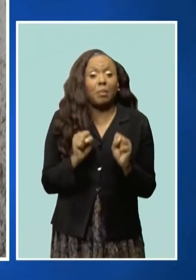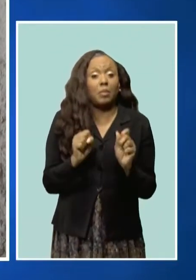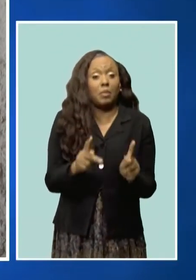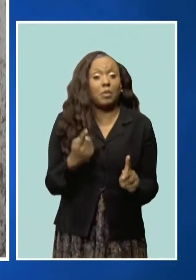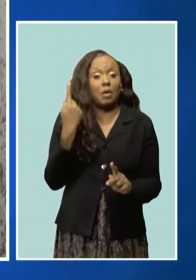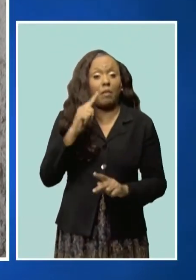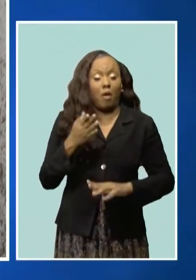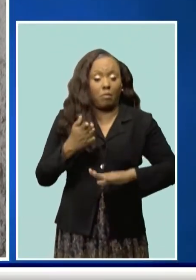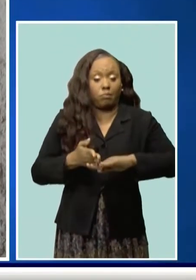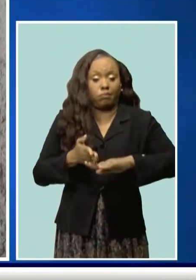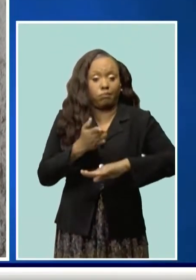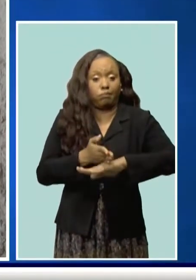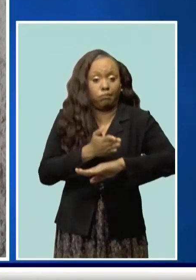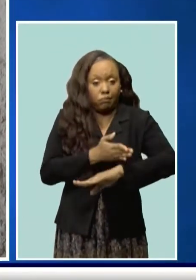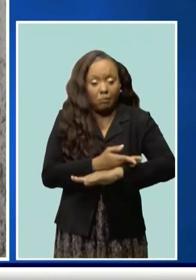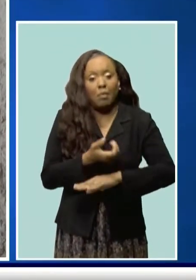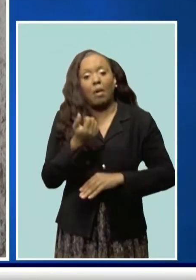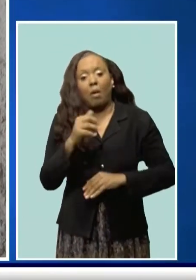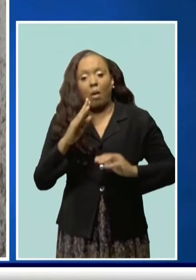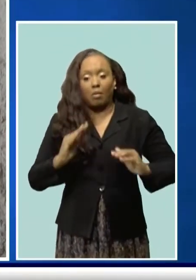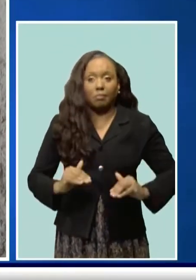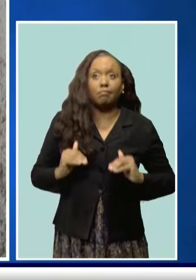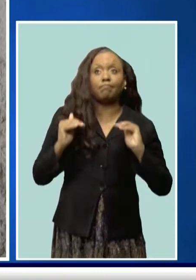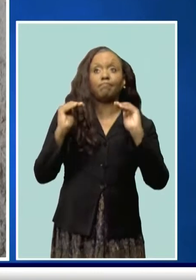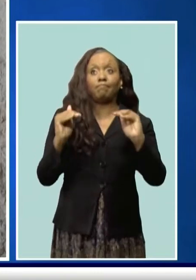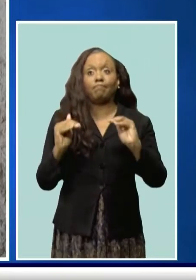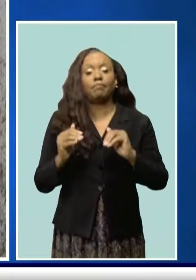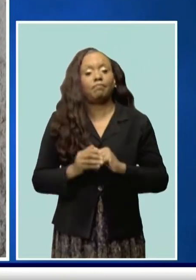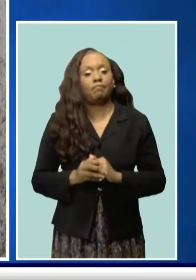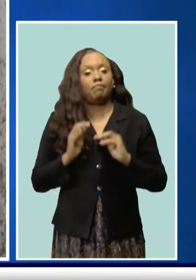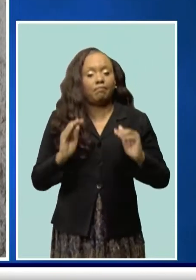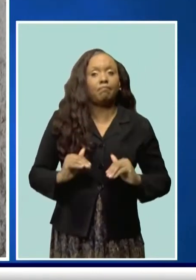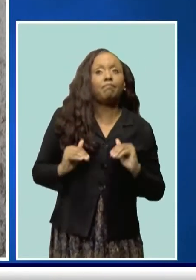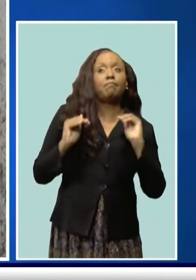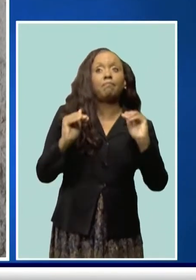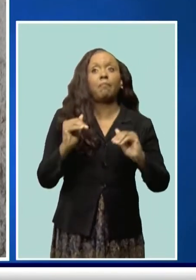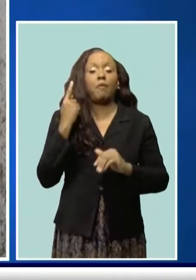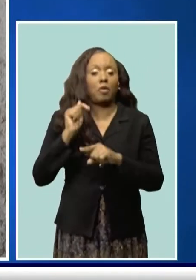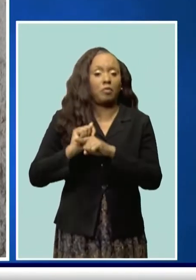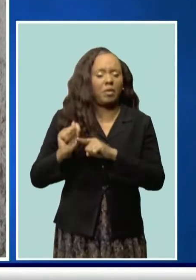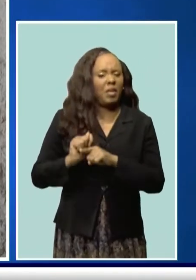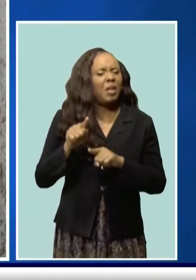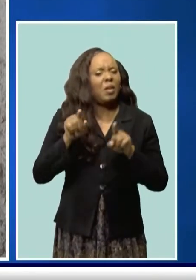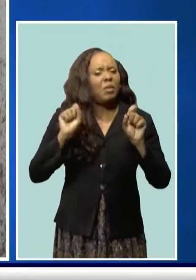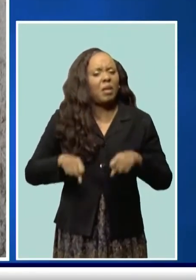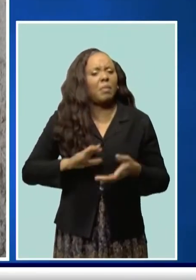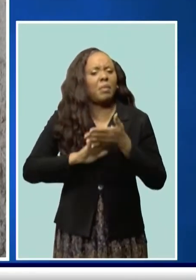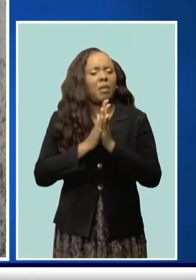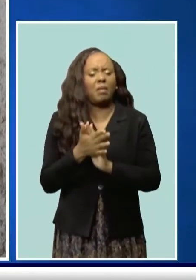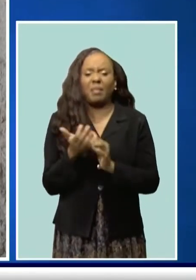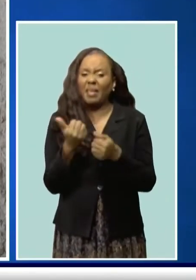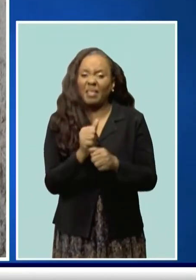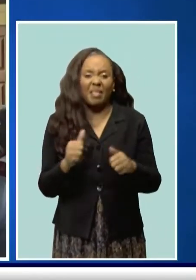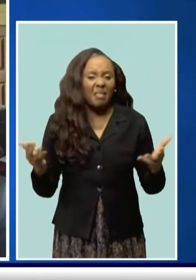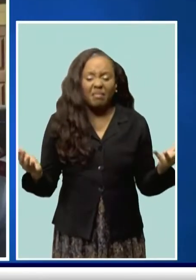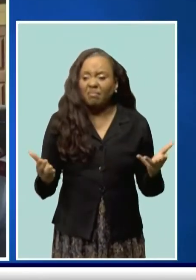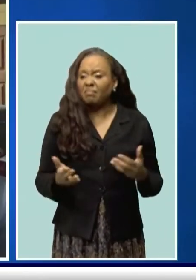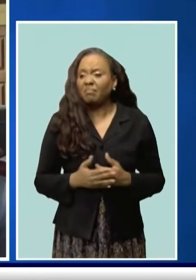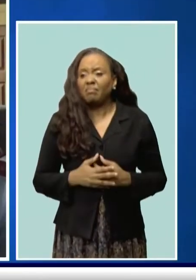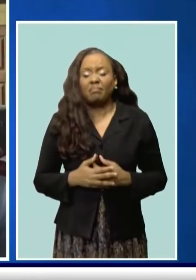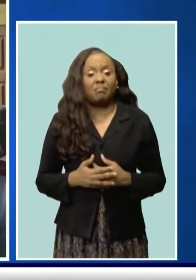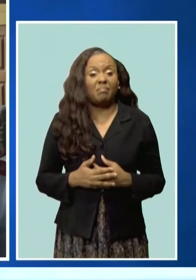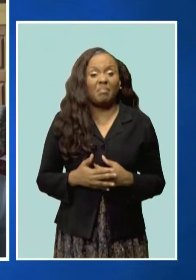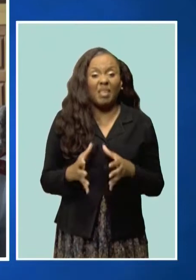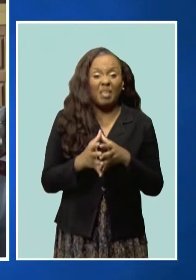Advancement for training, advancement to become anything that you want to be. There are many training opportunities in the Barbados